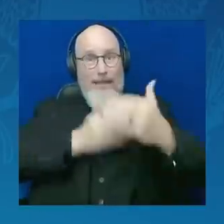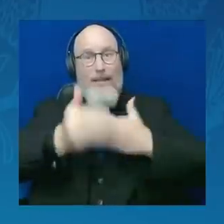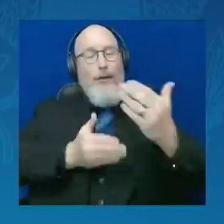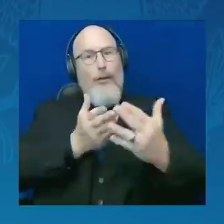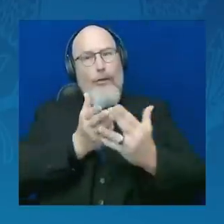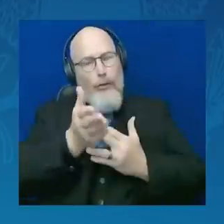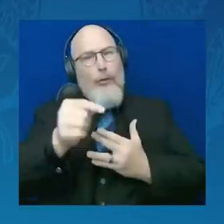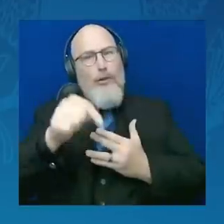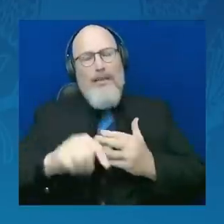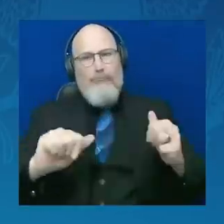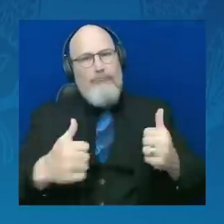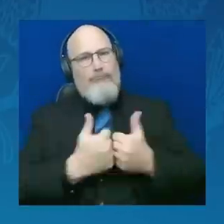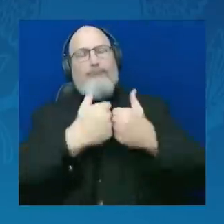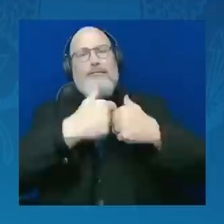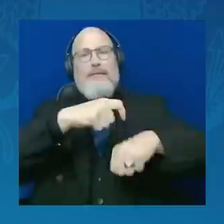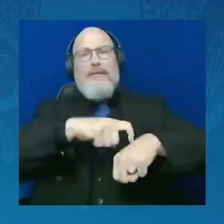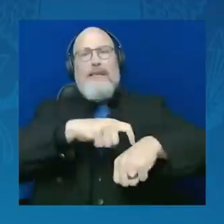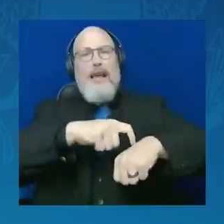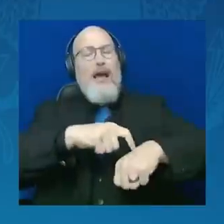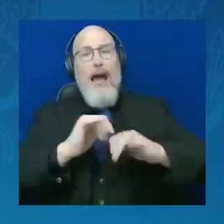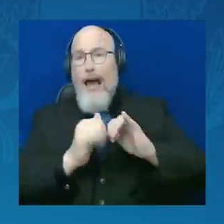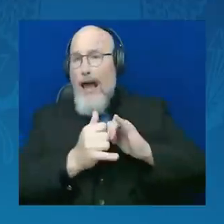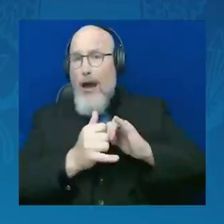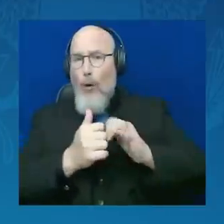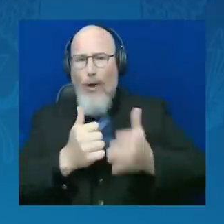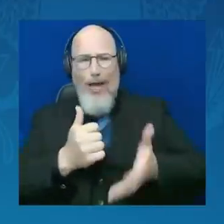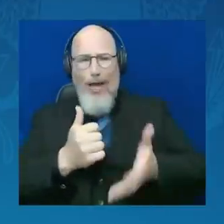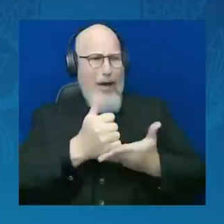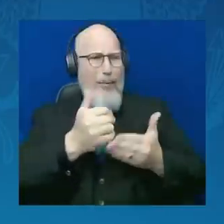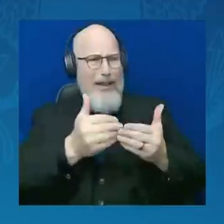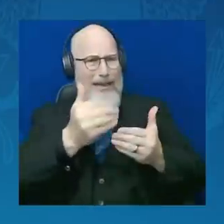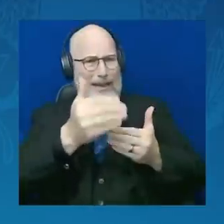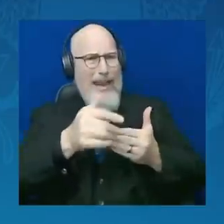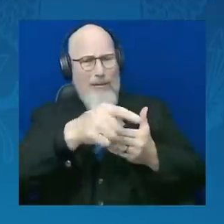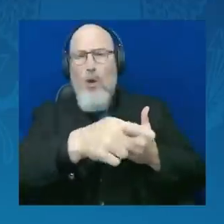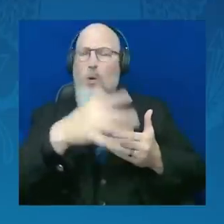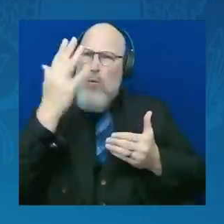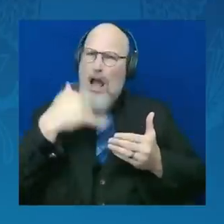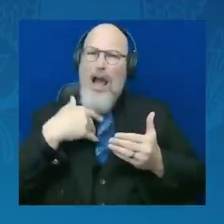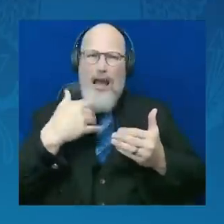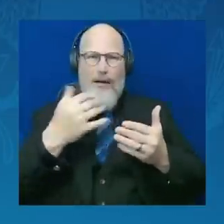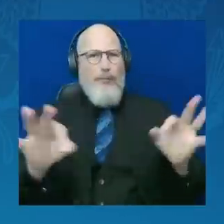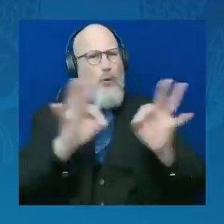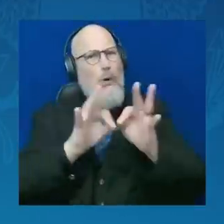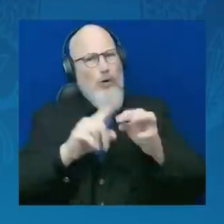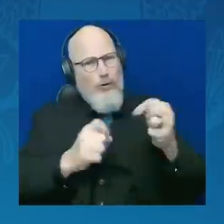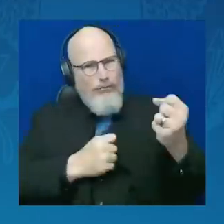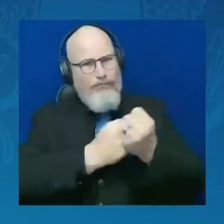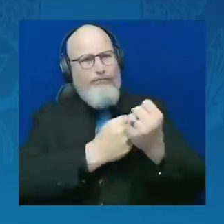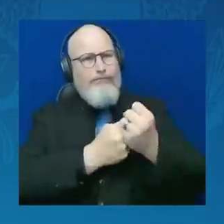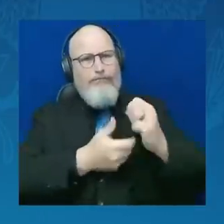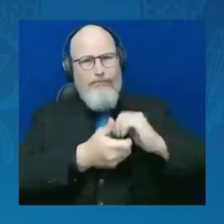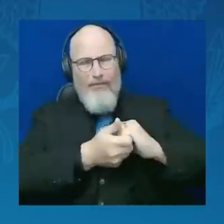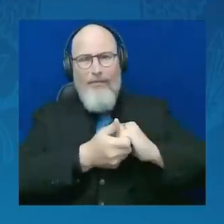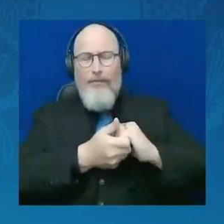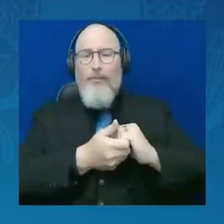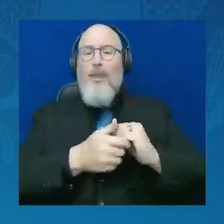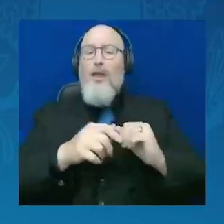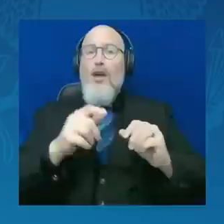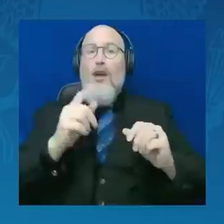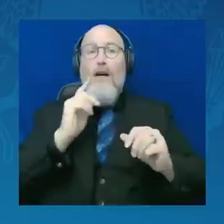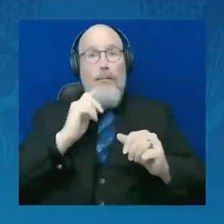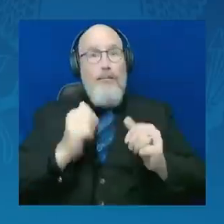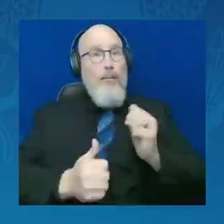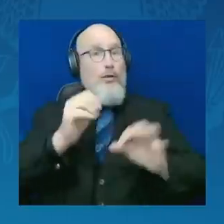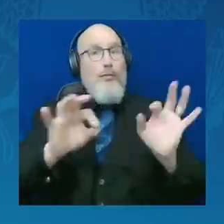our neighbors, because that is extremely important right now. However, first and foremost, we discussed security issues.